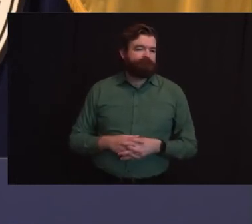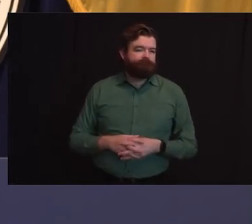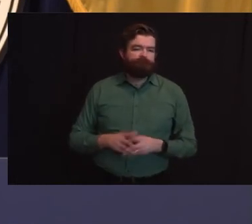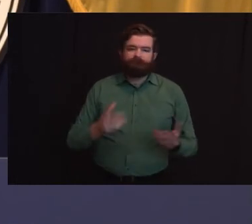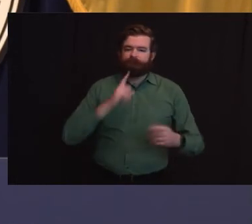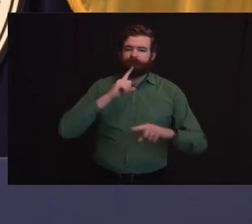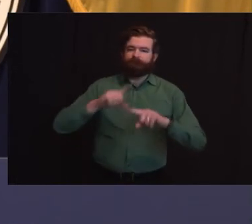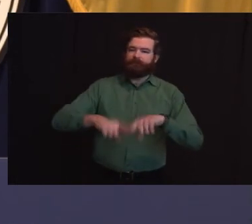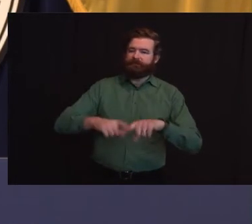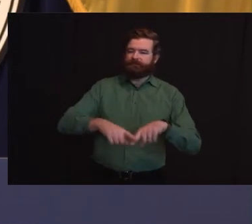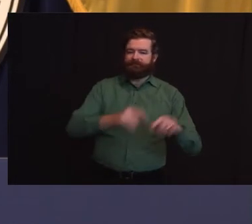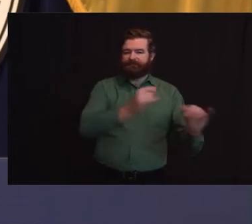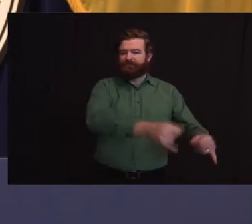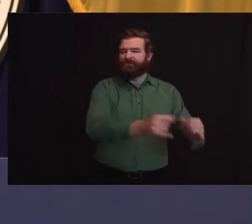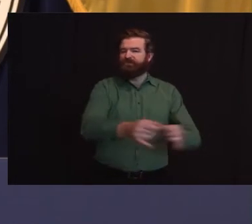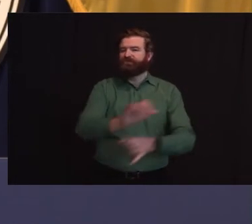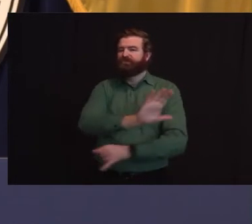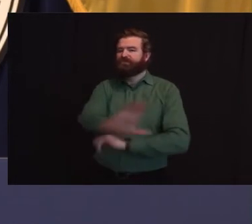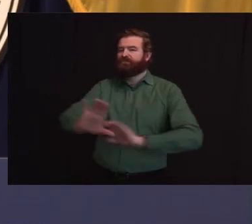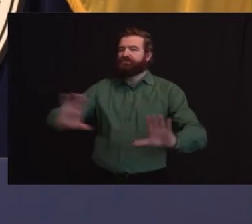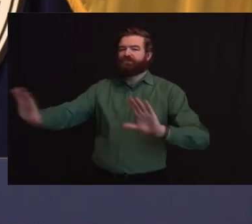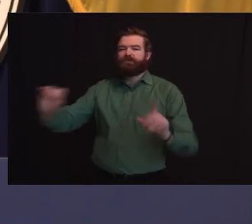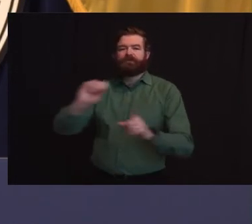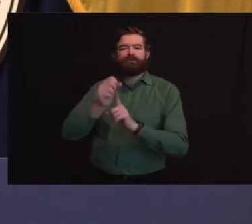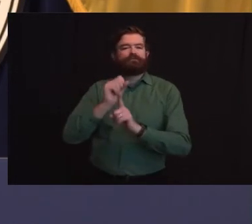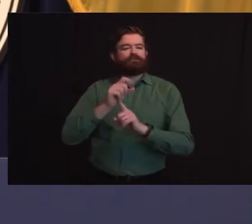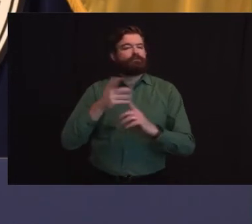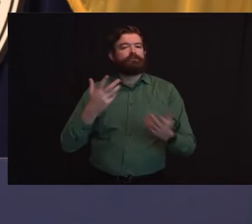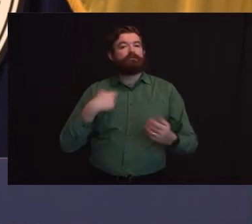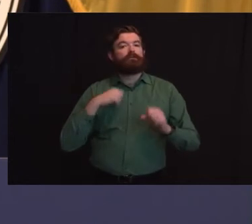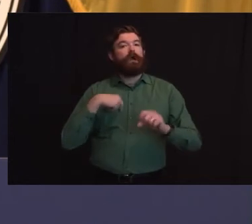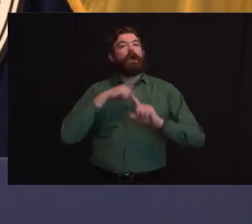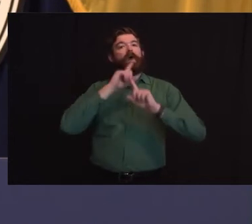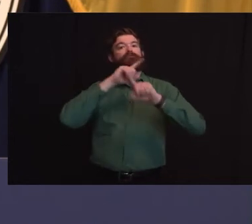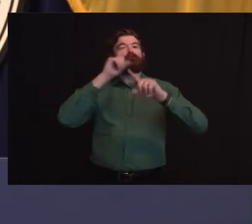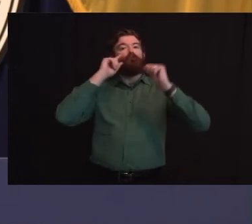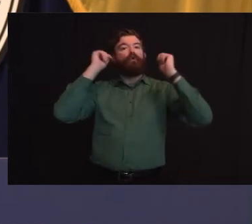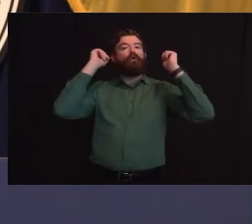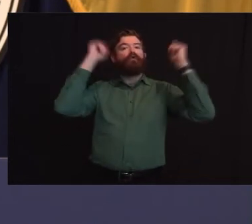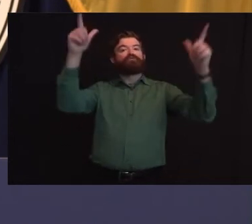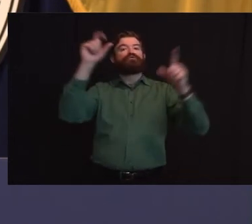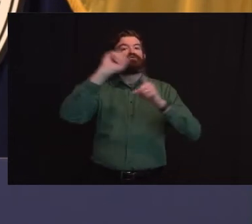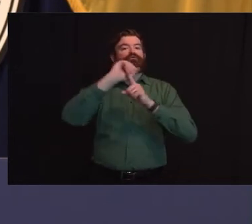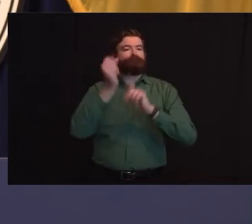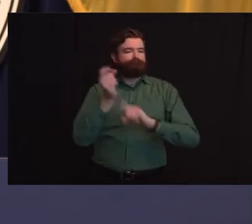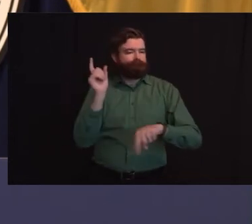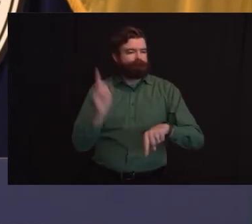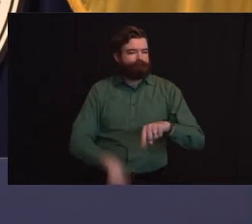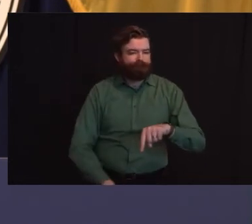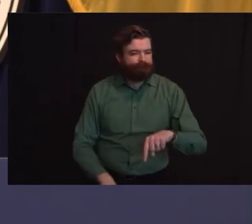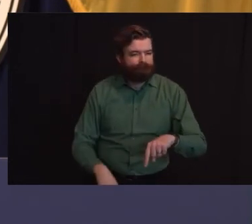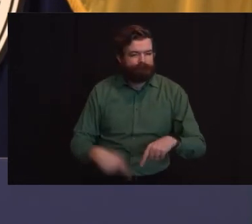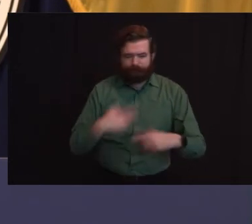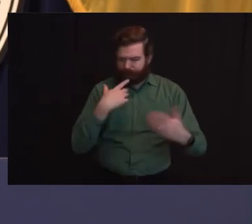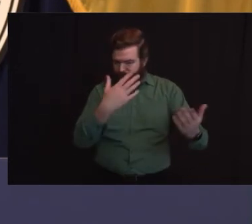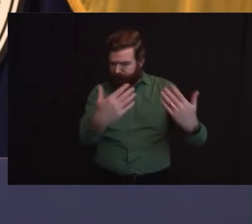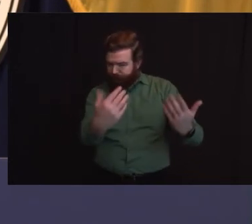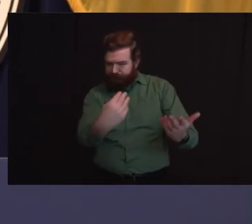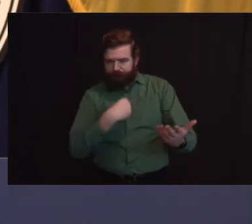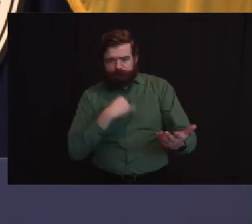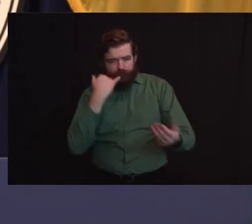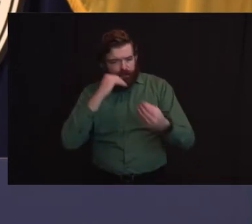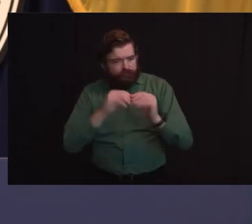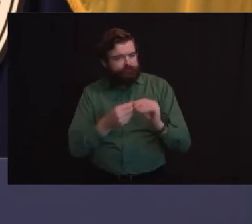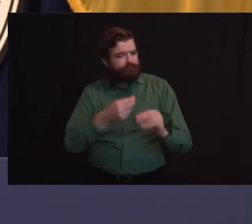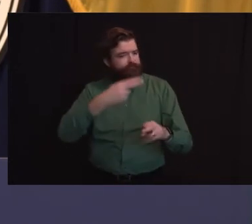individual. So one of the things, if they're comfortable giving up their personal names and whatnot, Matt, I would love to get Mahan to get them from